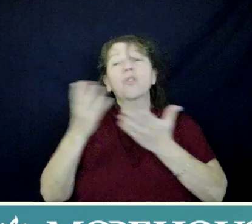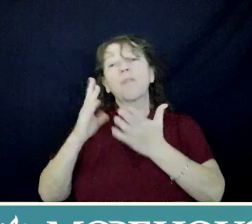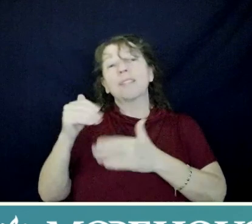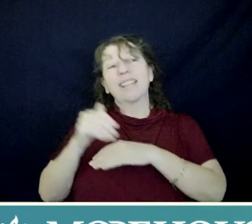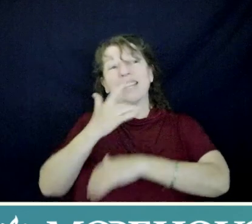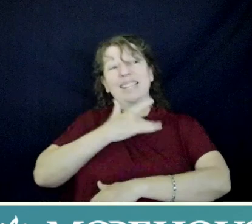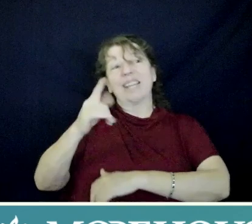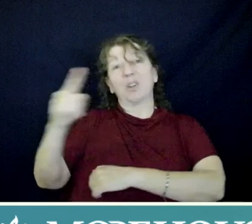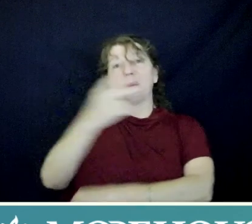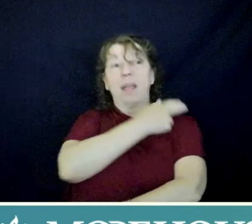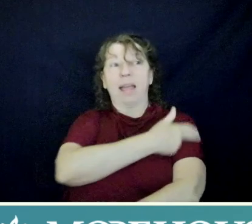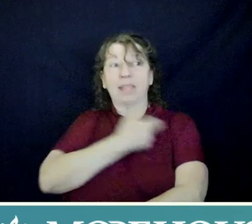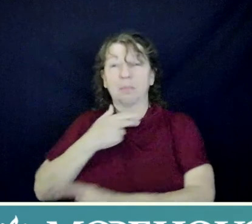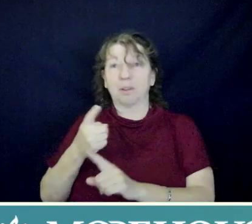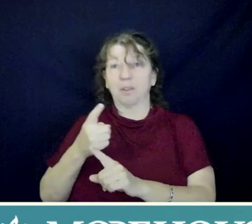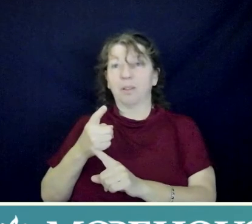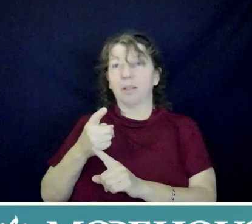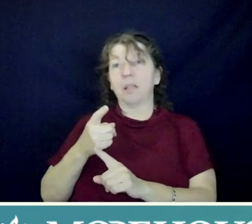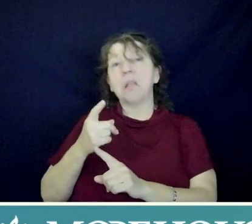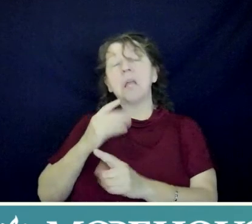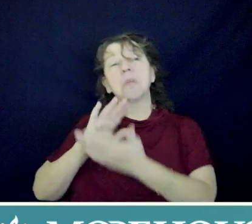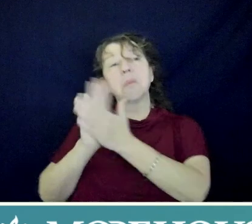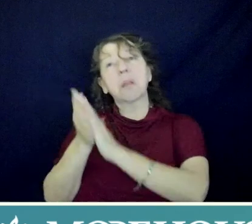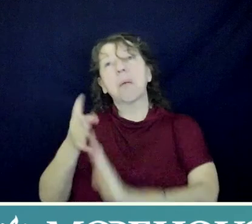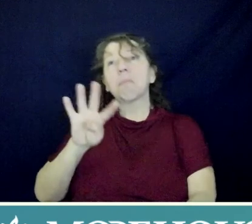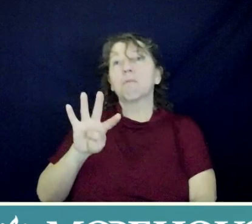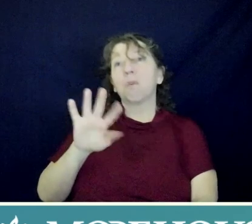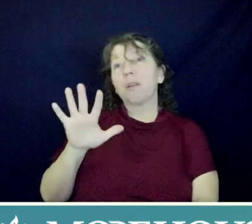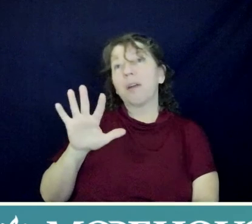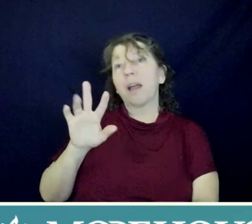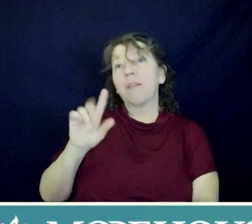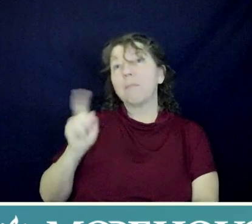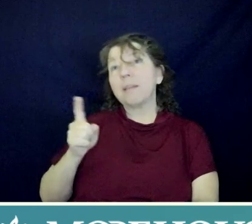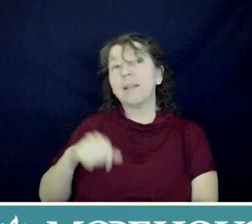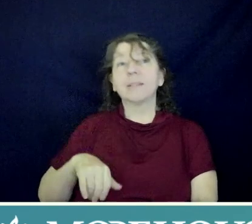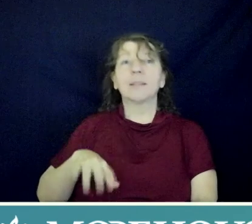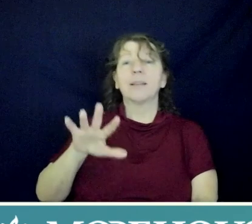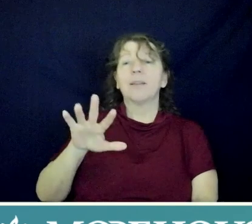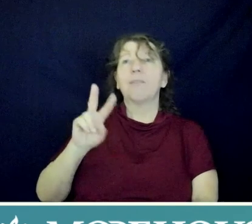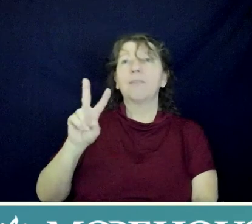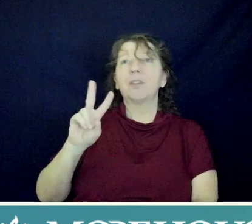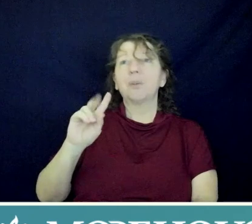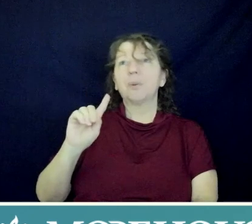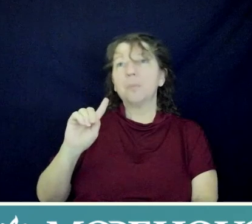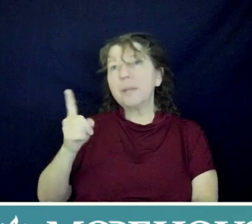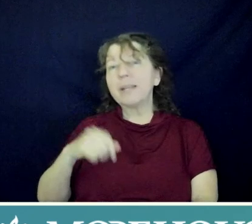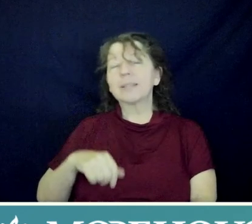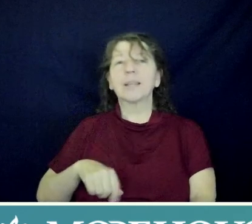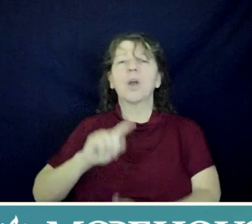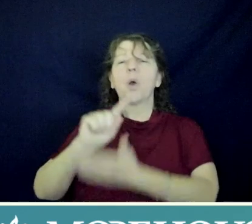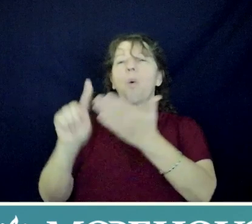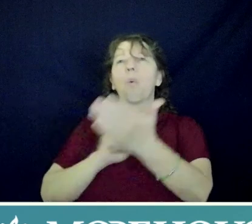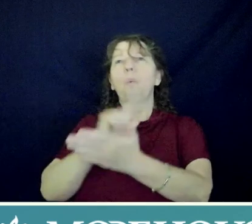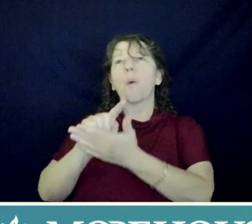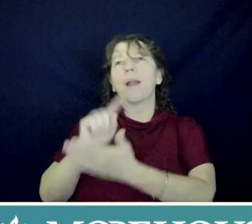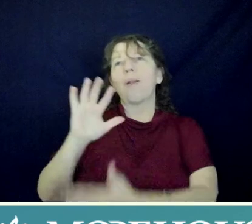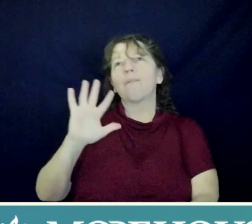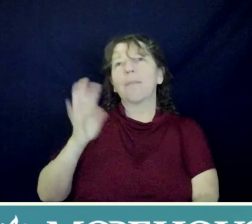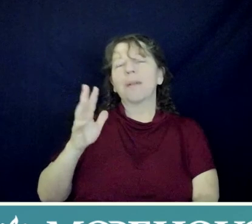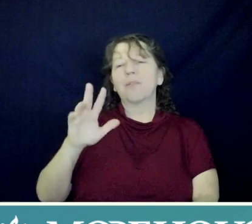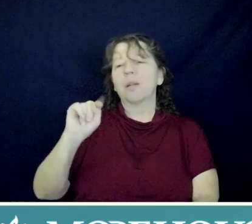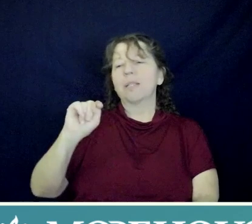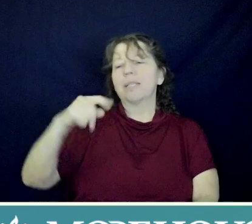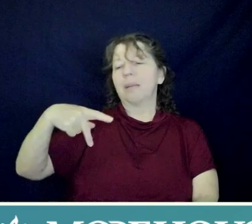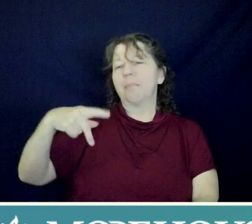the turnaround time has been 45 minutes, 52 minutes, and 1 hour and 5 minutes for TPT, which is a